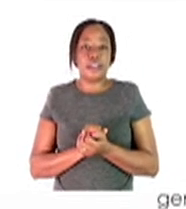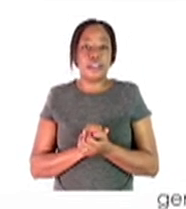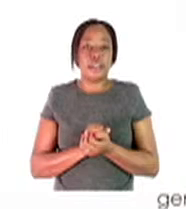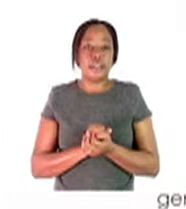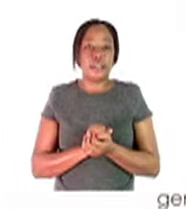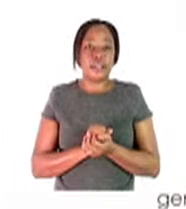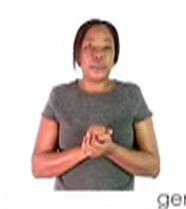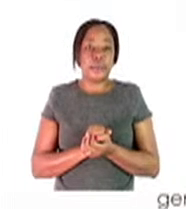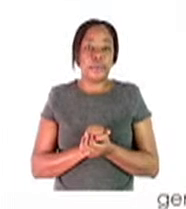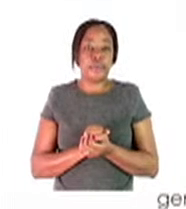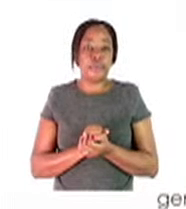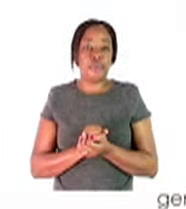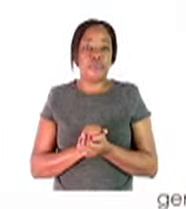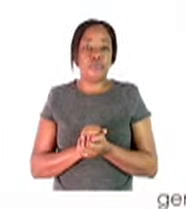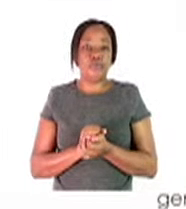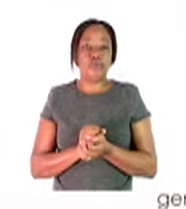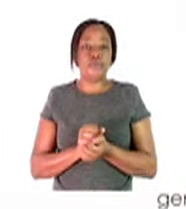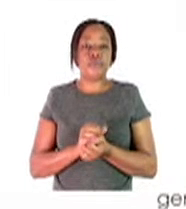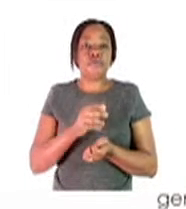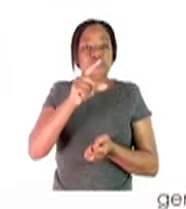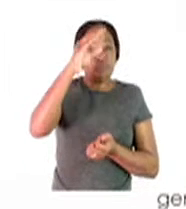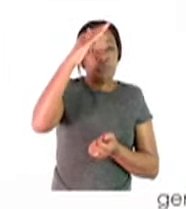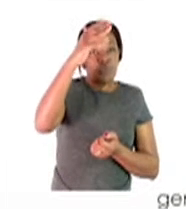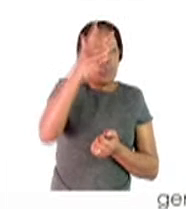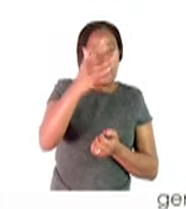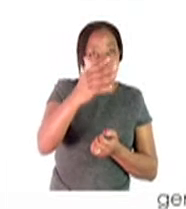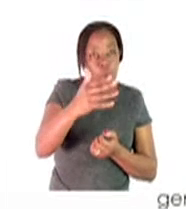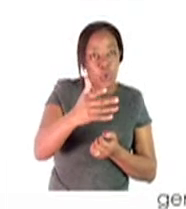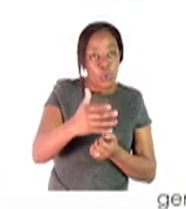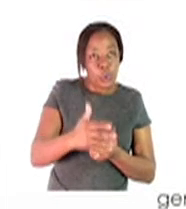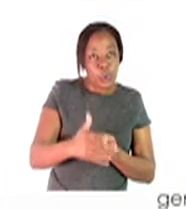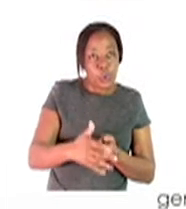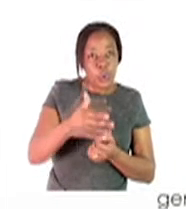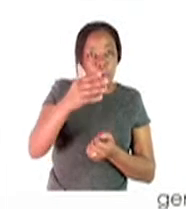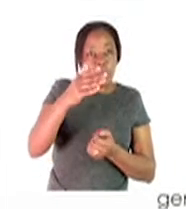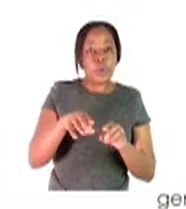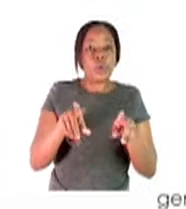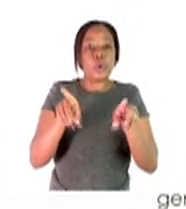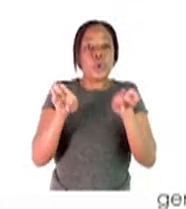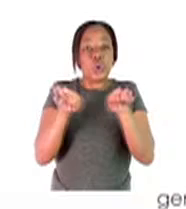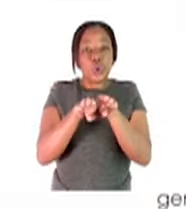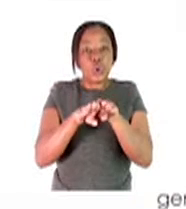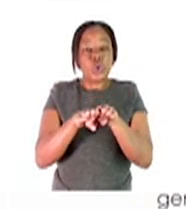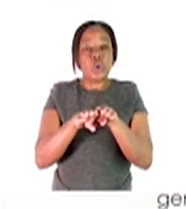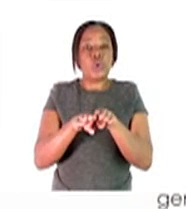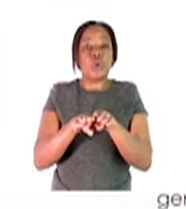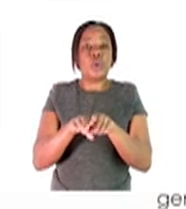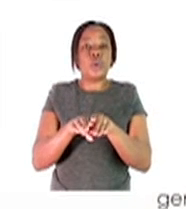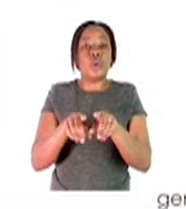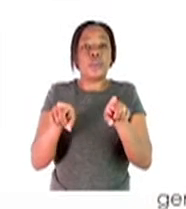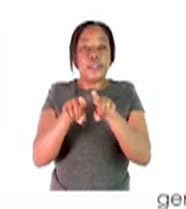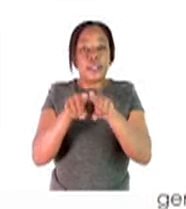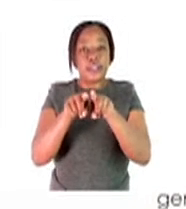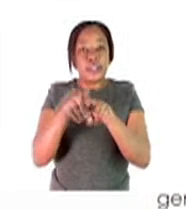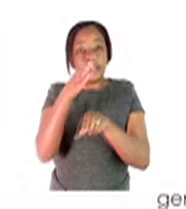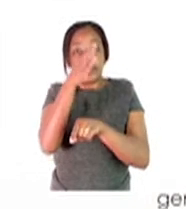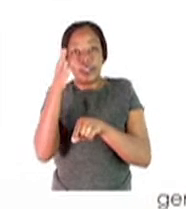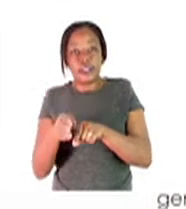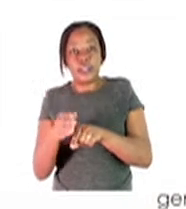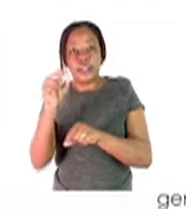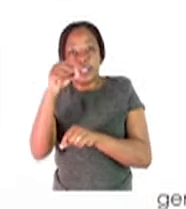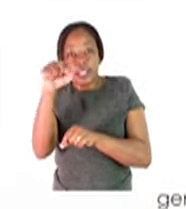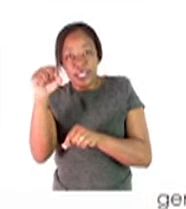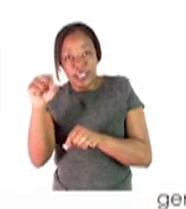iwi, and a door. Can you please find for me the boy side and finish out? How do we call this